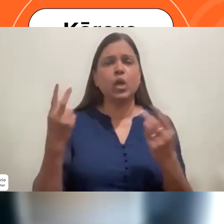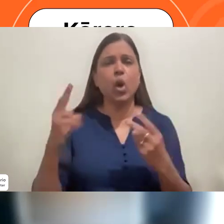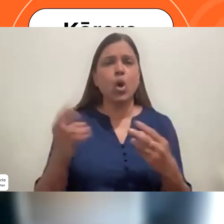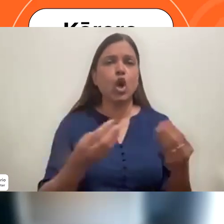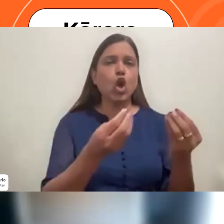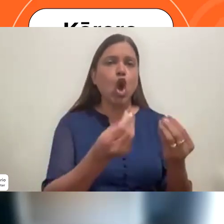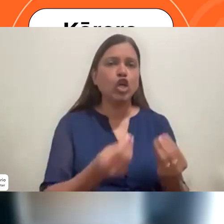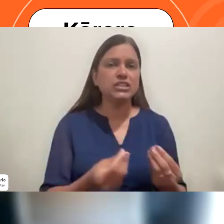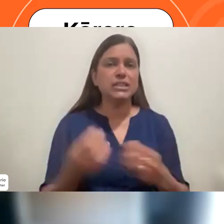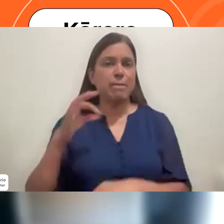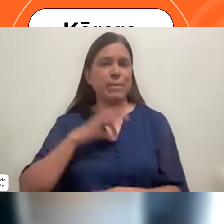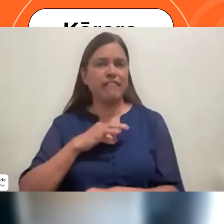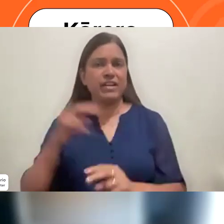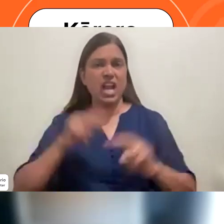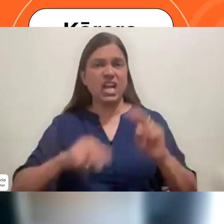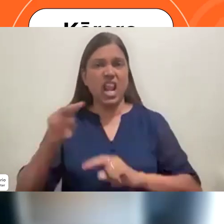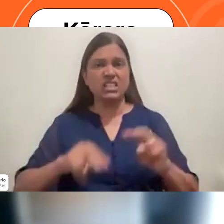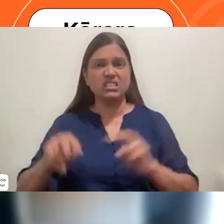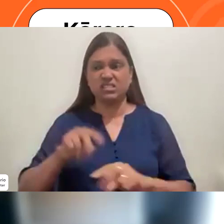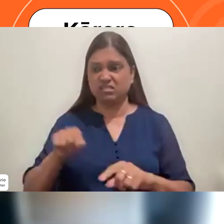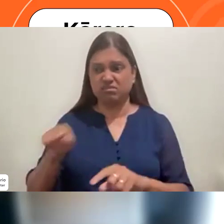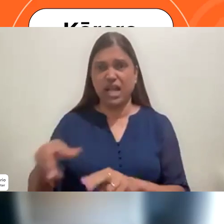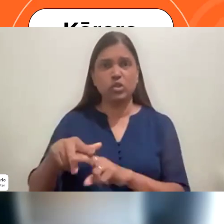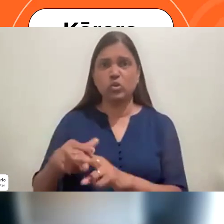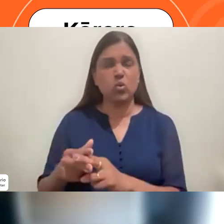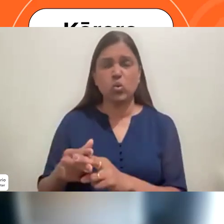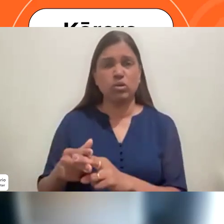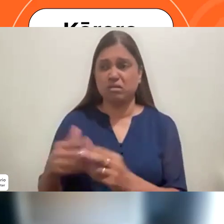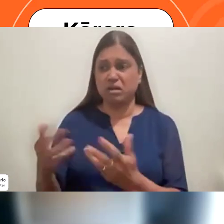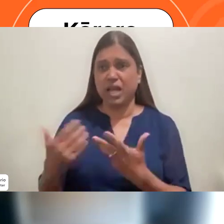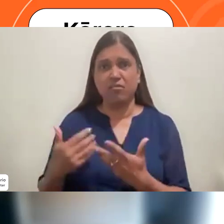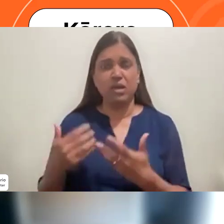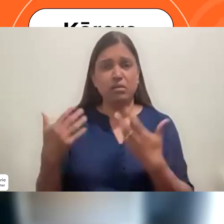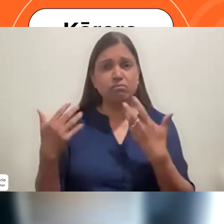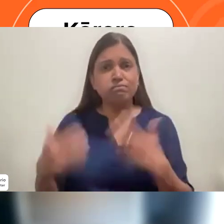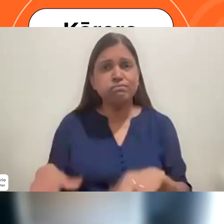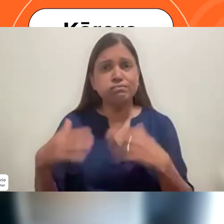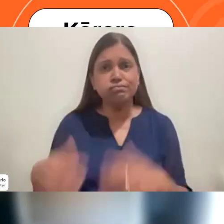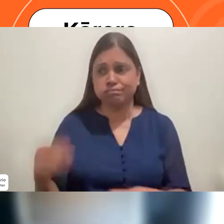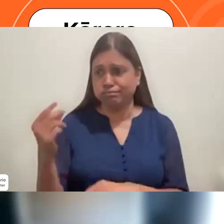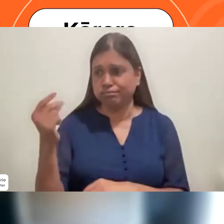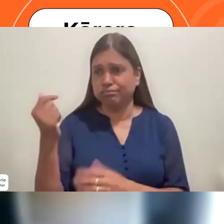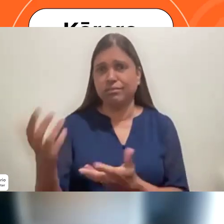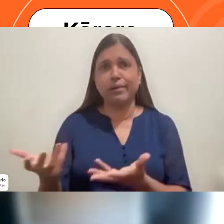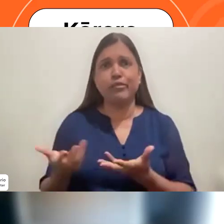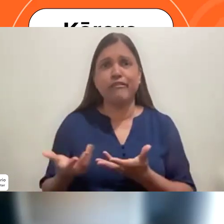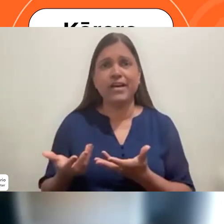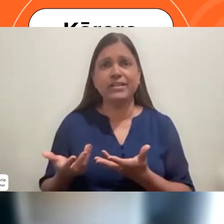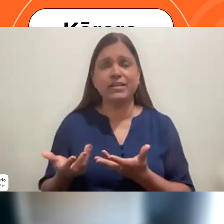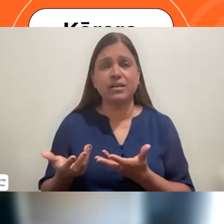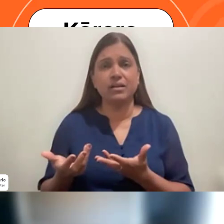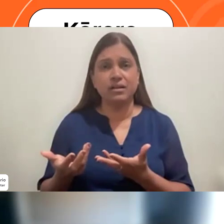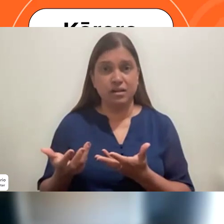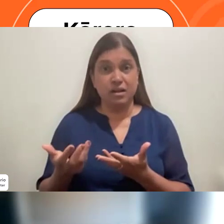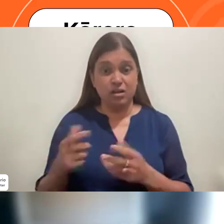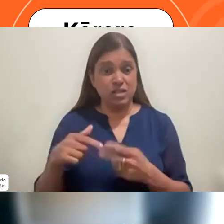And it's really incredible. It's really, really incredible. So yeah, there's going to be a lot of disruption